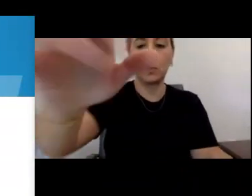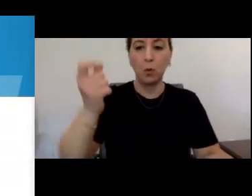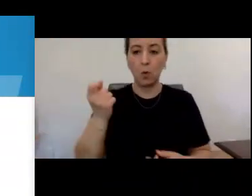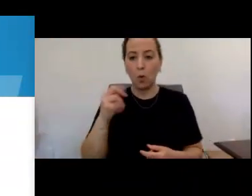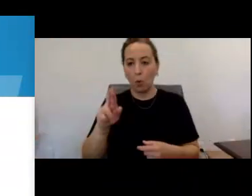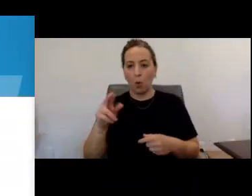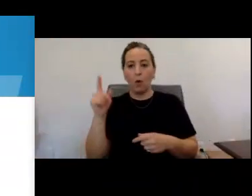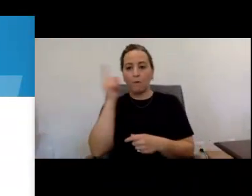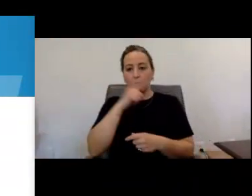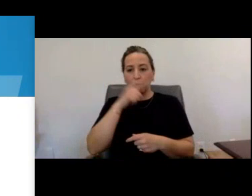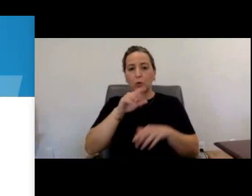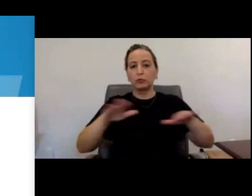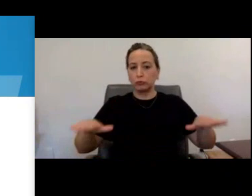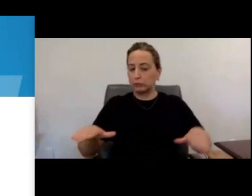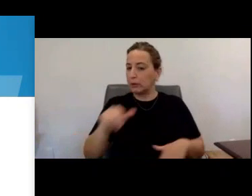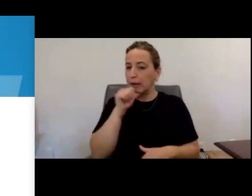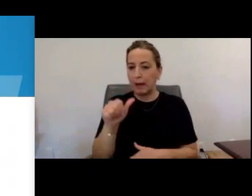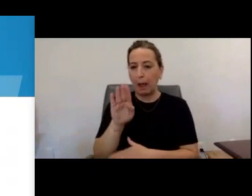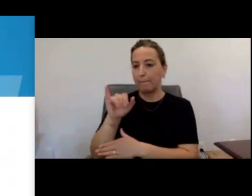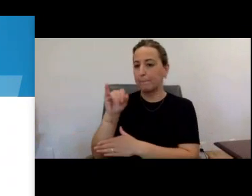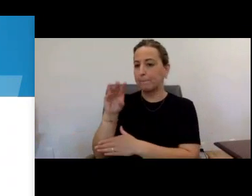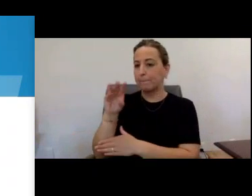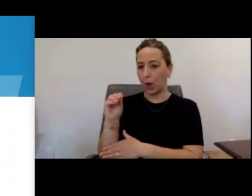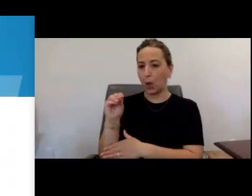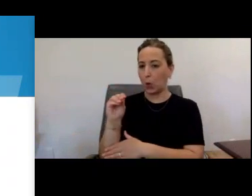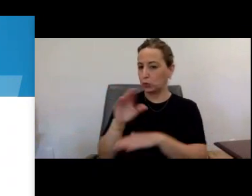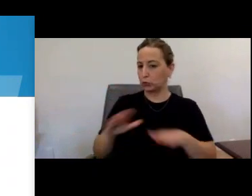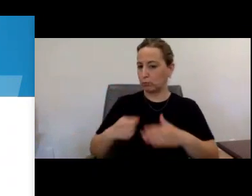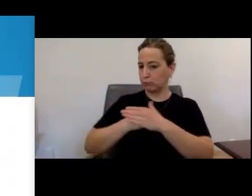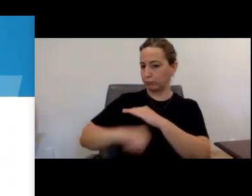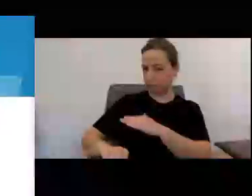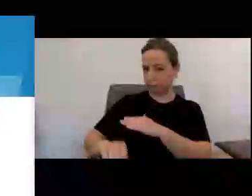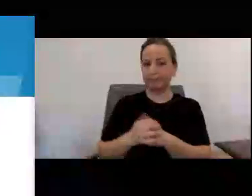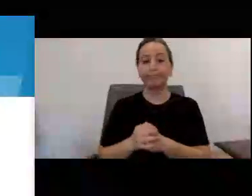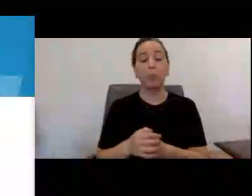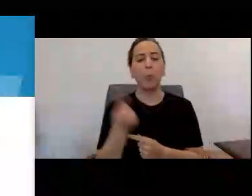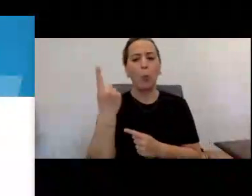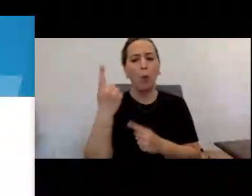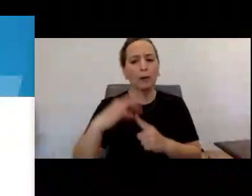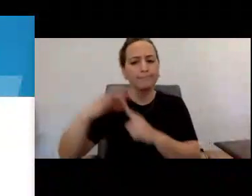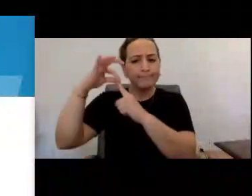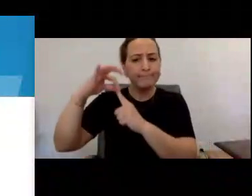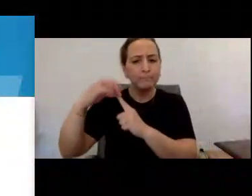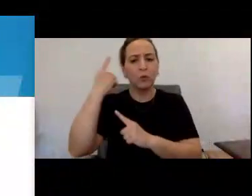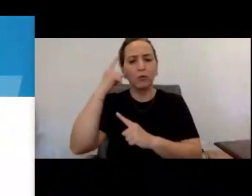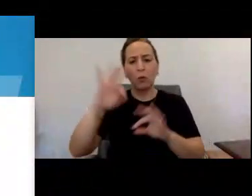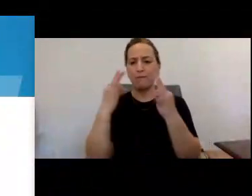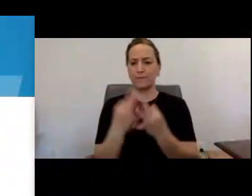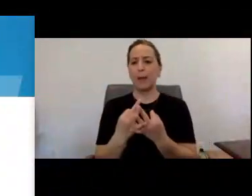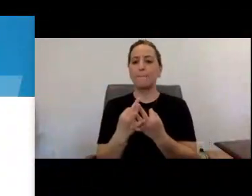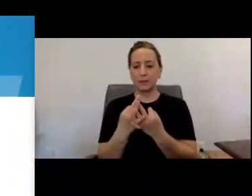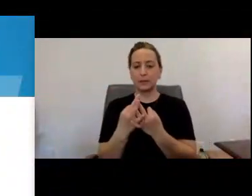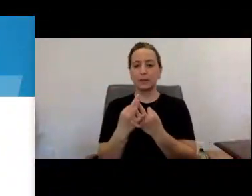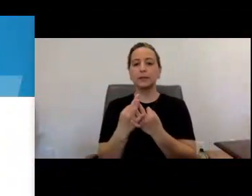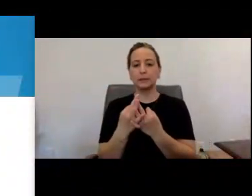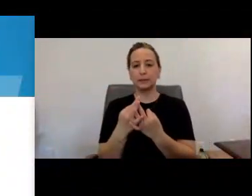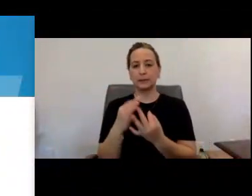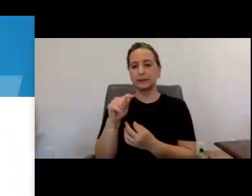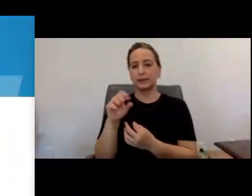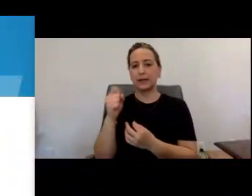children, not just biological children. There is an exemption for familial status, and that's for housing